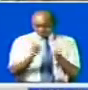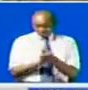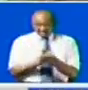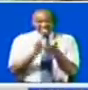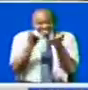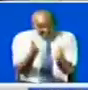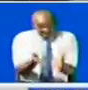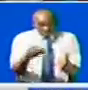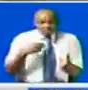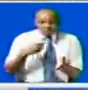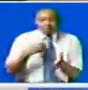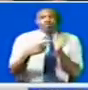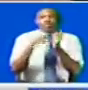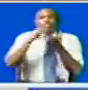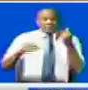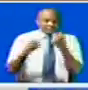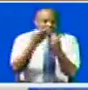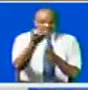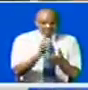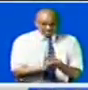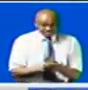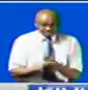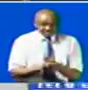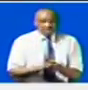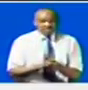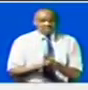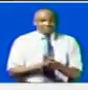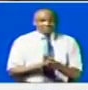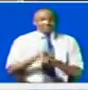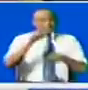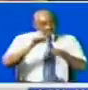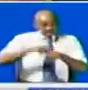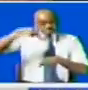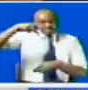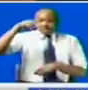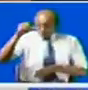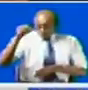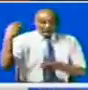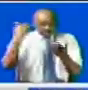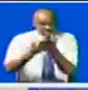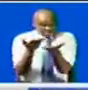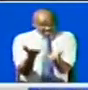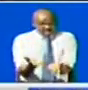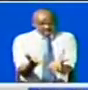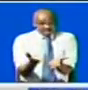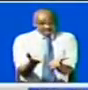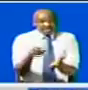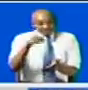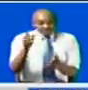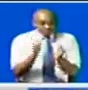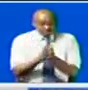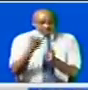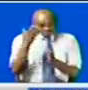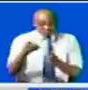now I'll just take you through what is happening. Once the presiding officers arrive here armed with the